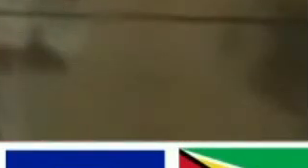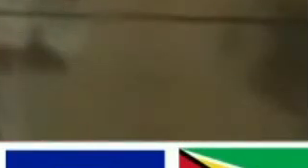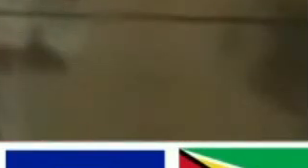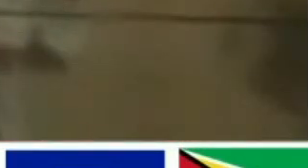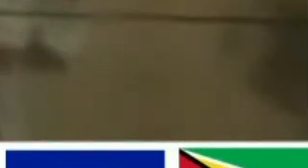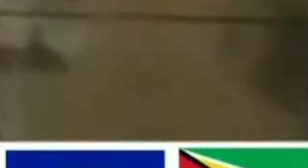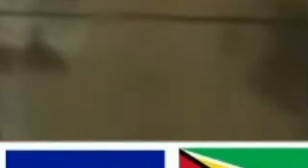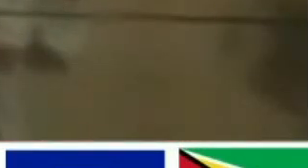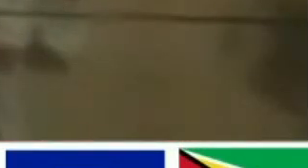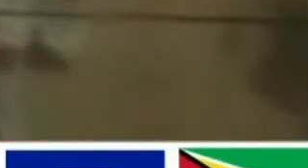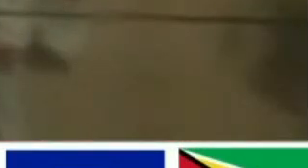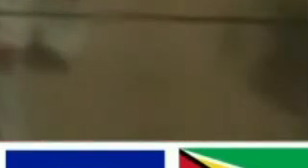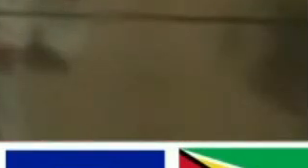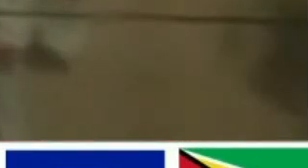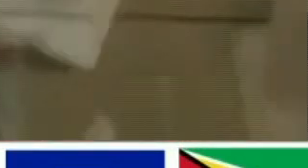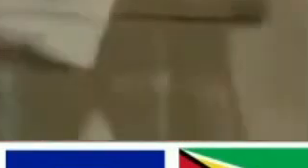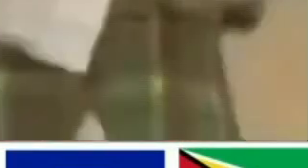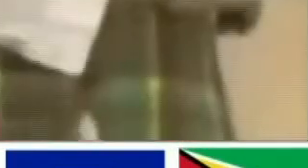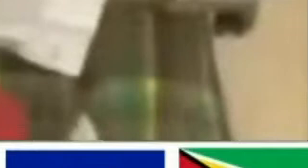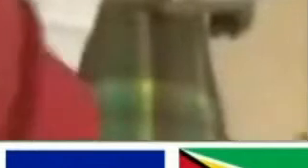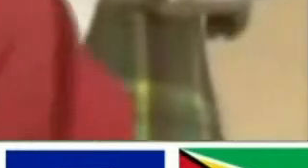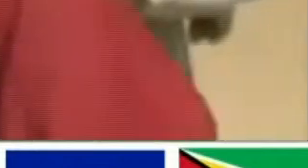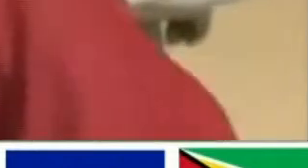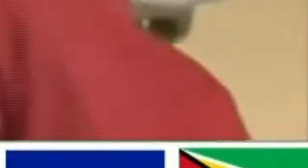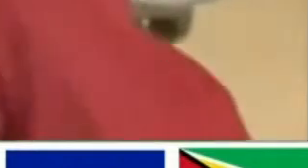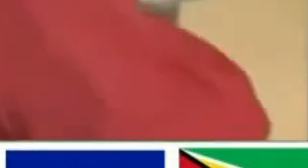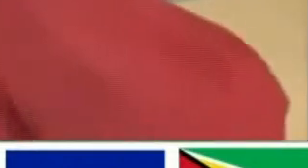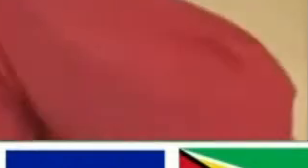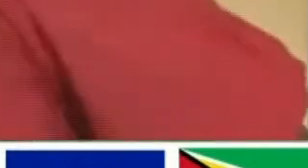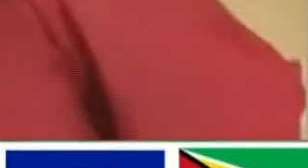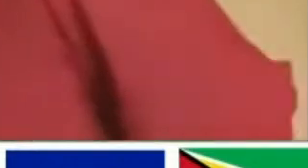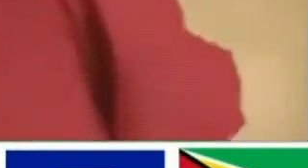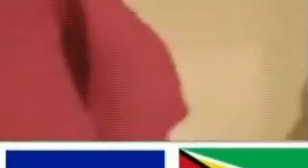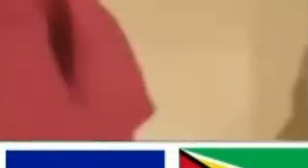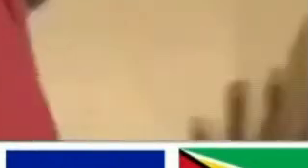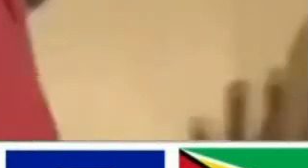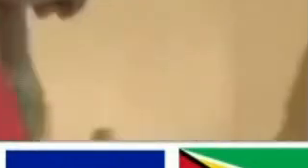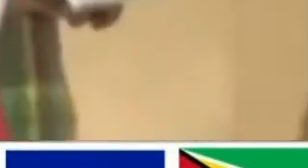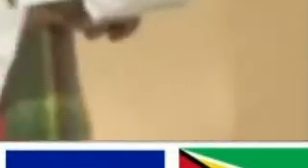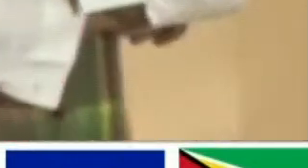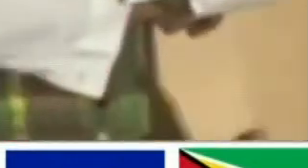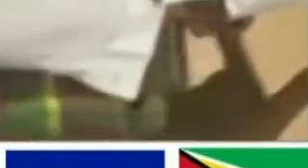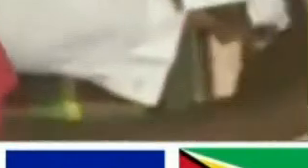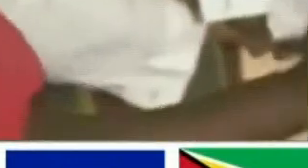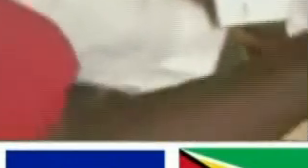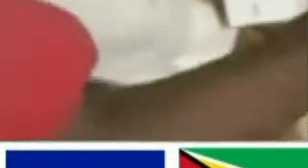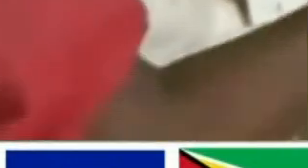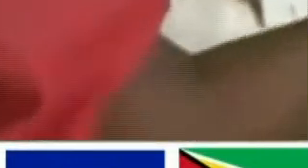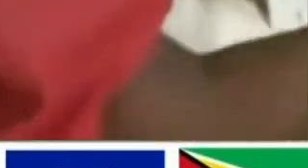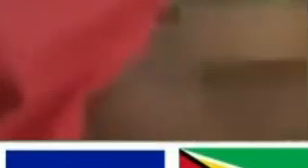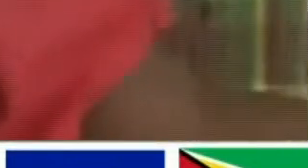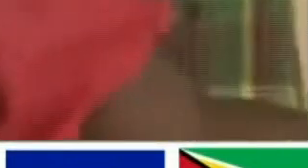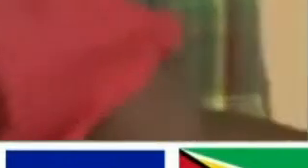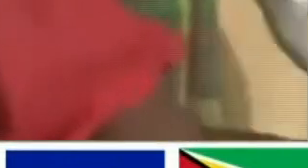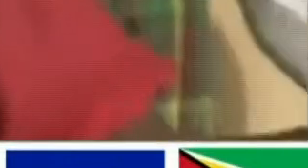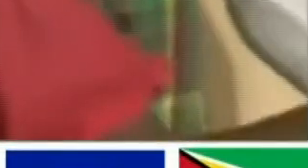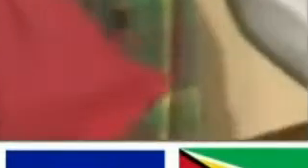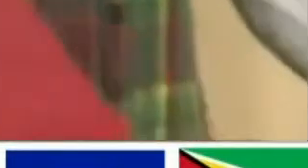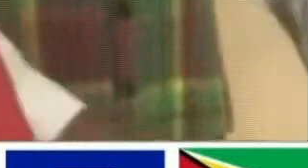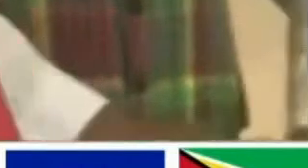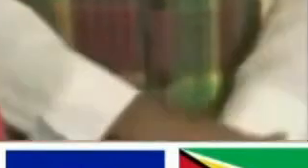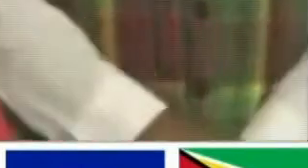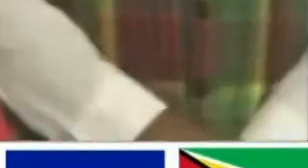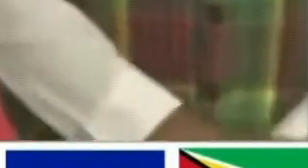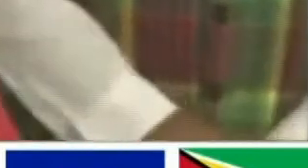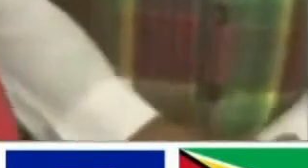to many more. And day by day, me just a spread out and prosper. Right here for this very